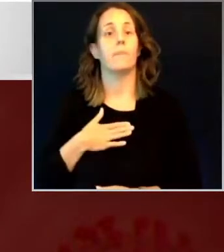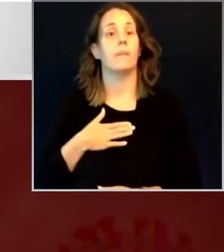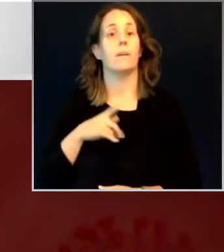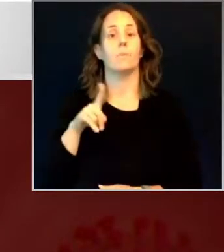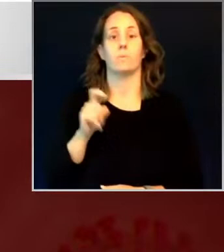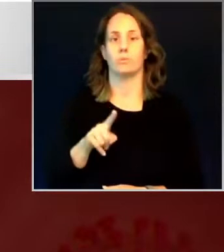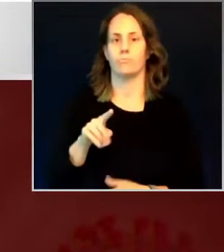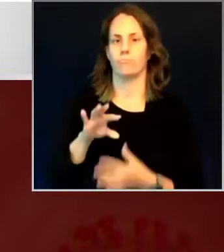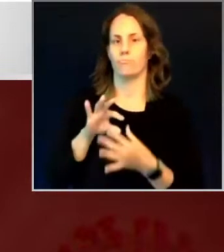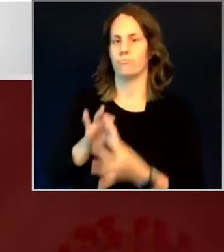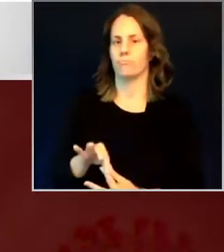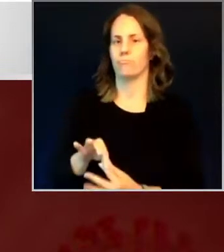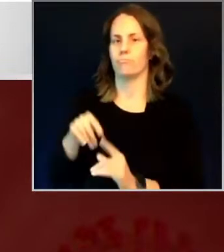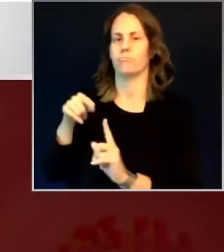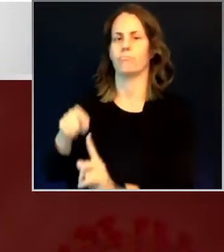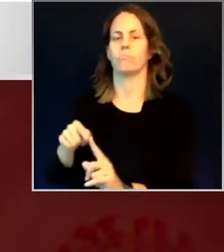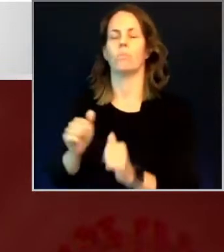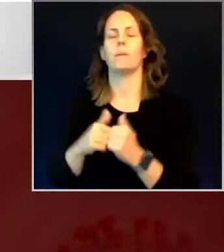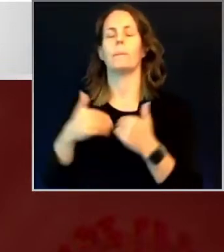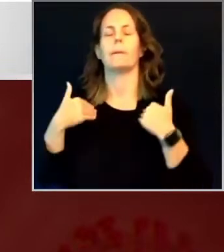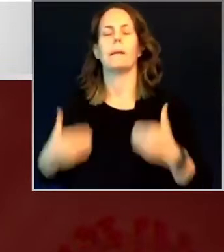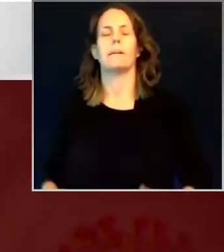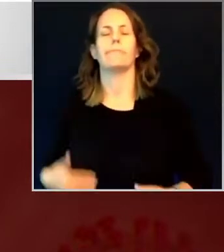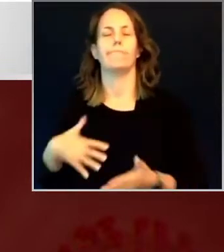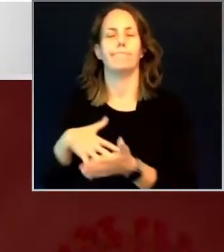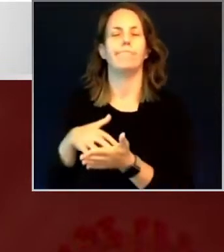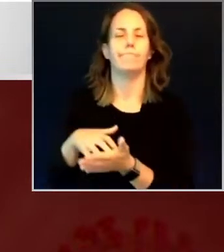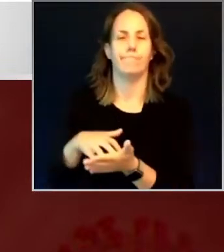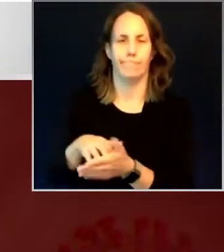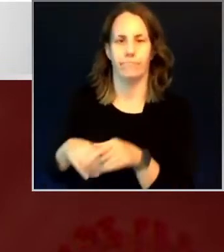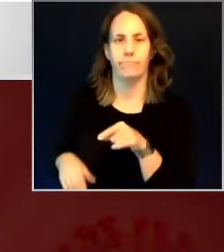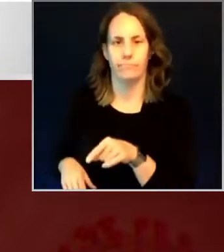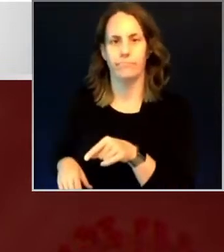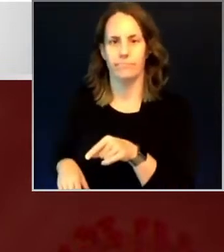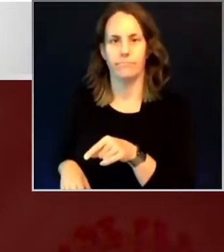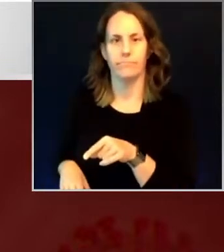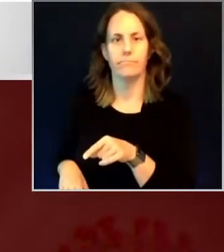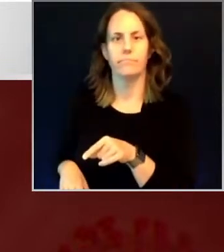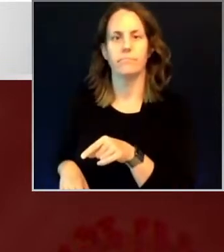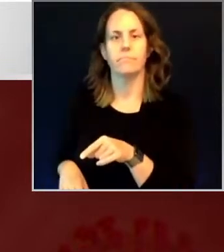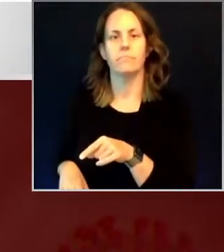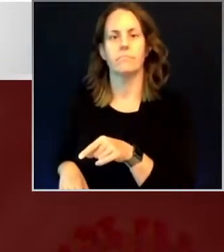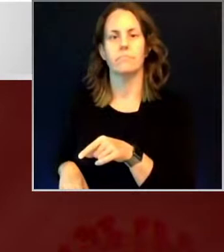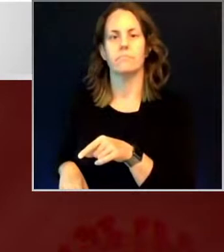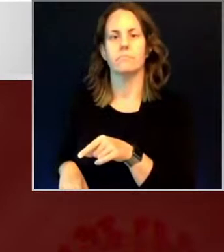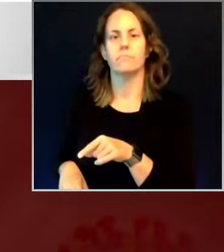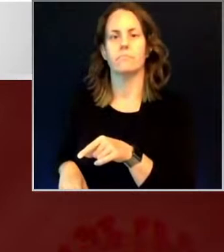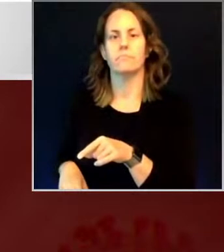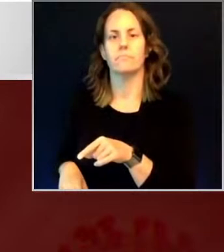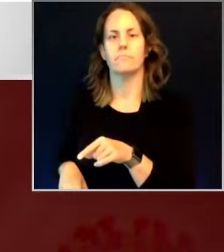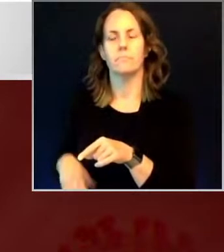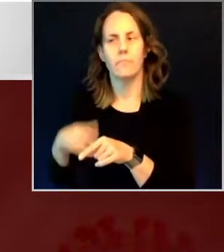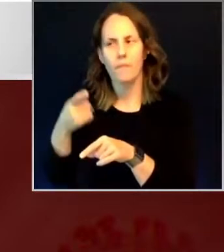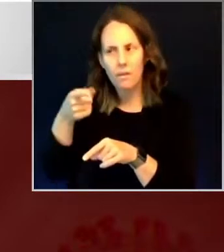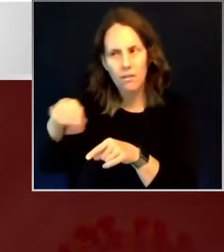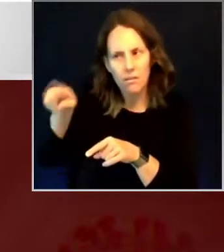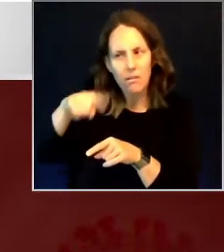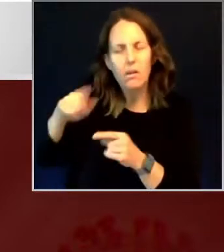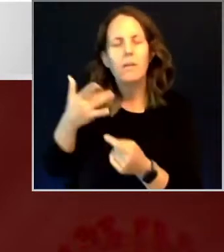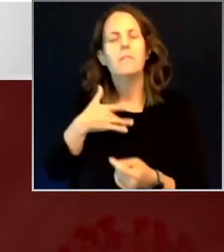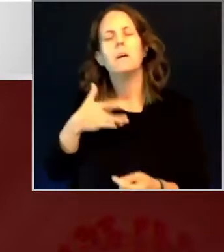eligible in the state who are immunocompromised for that third shot? And are you planning to report any data